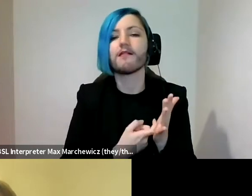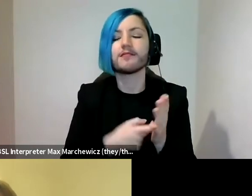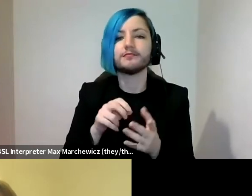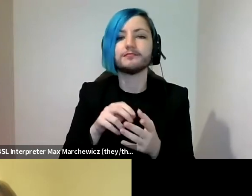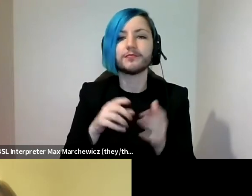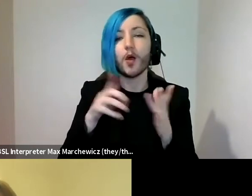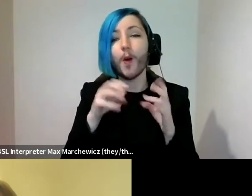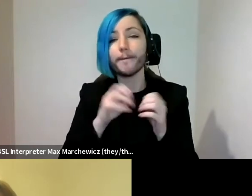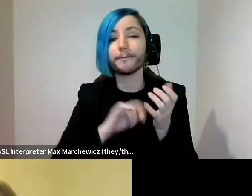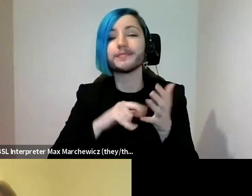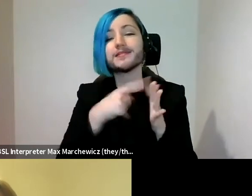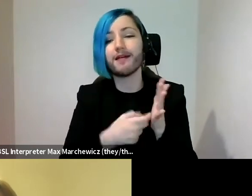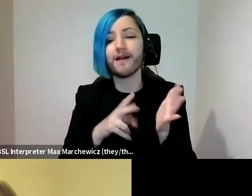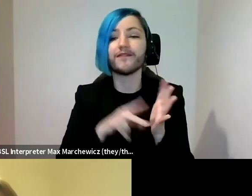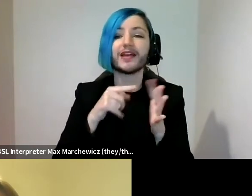other detectors.